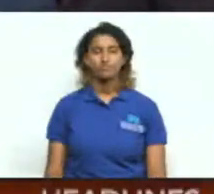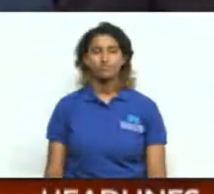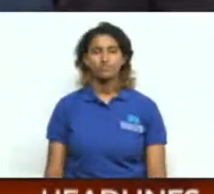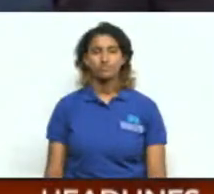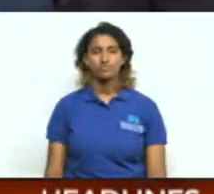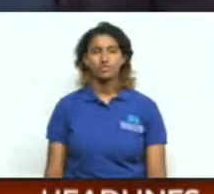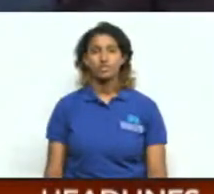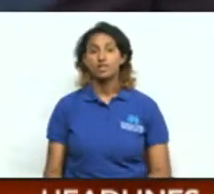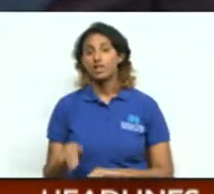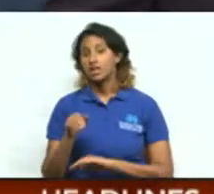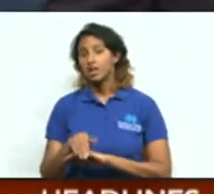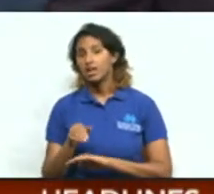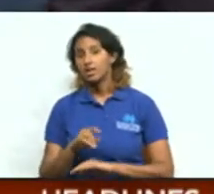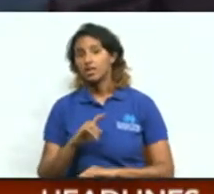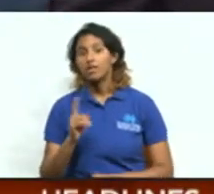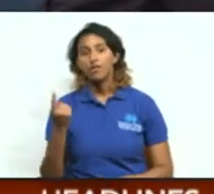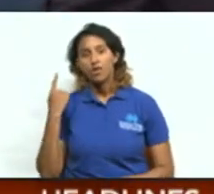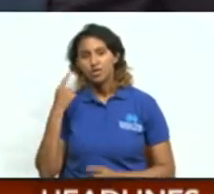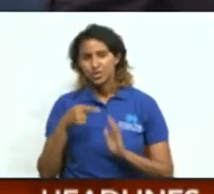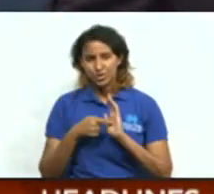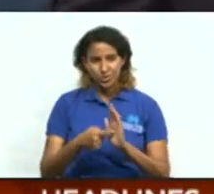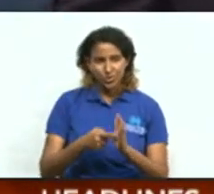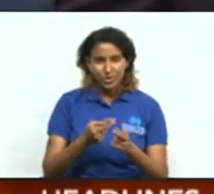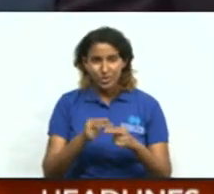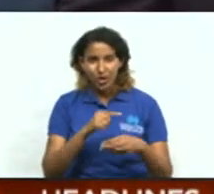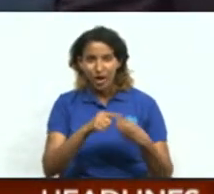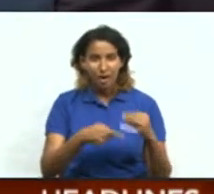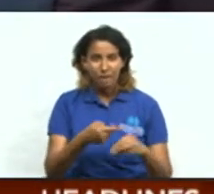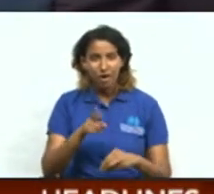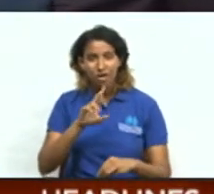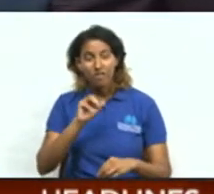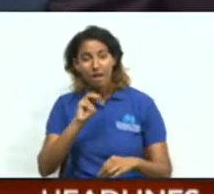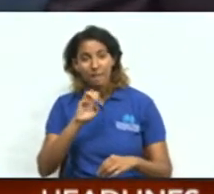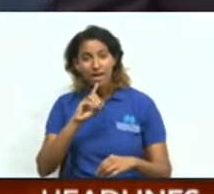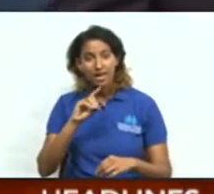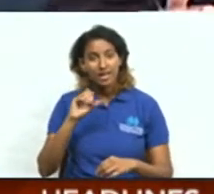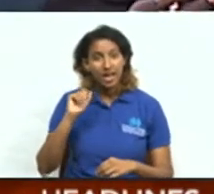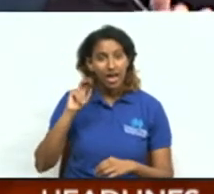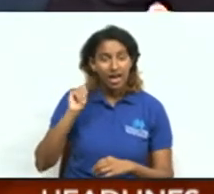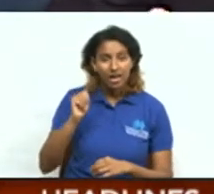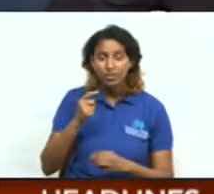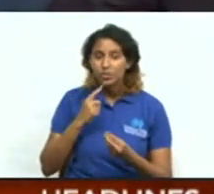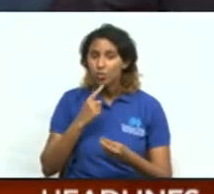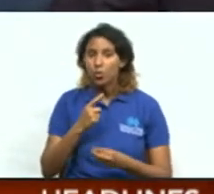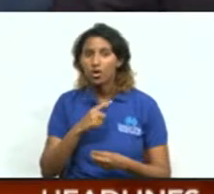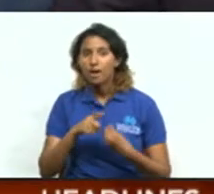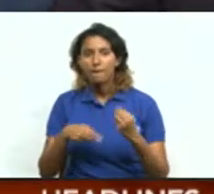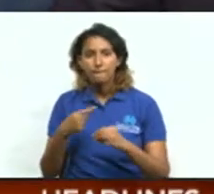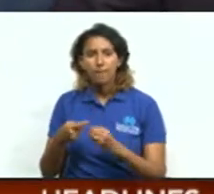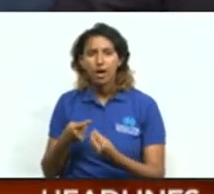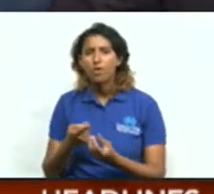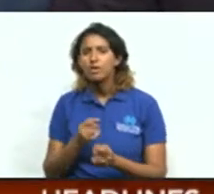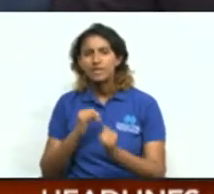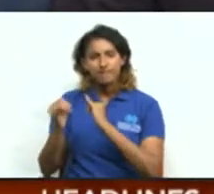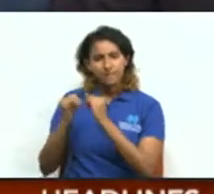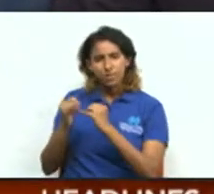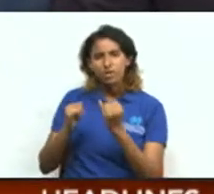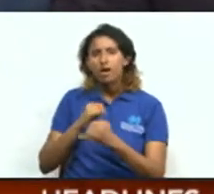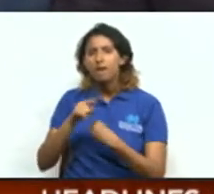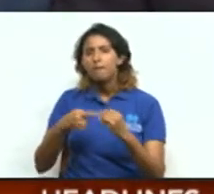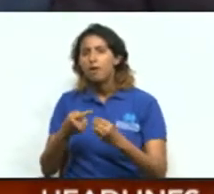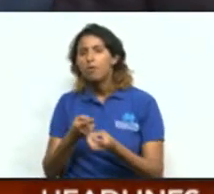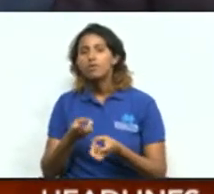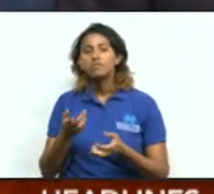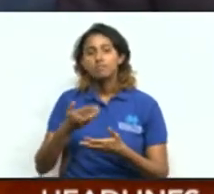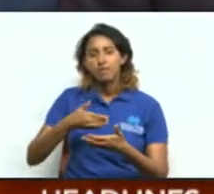Tonight in our Ramadan feature, we speak to Mufti Muhammad Zaidur Raza, who shares aspects of Ramadan in the lead-up to Eid al-Fitr.